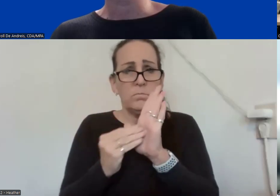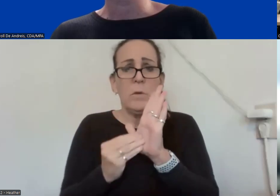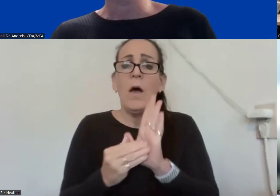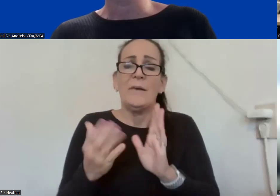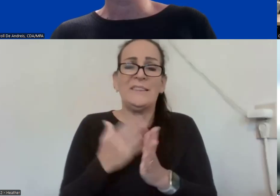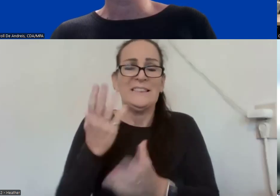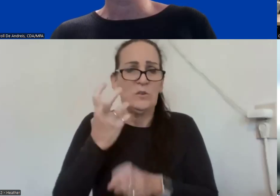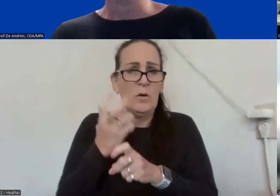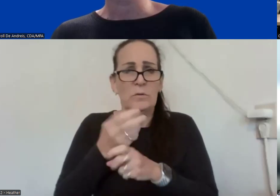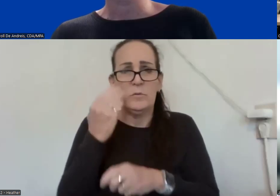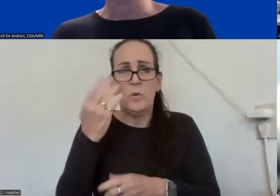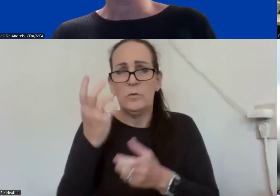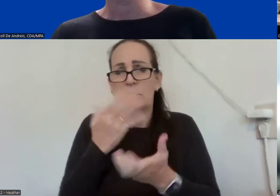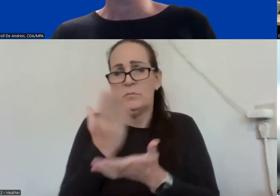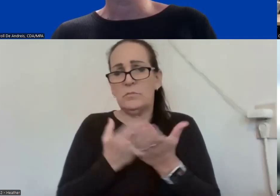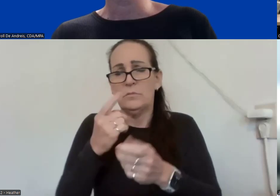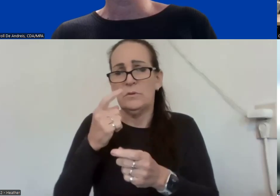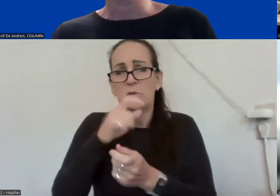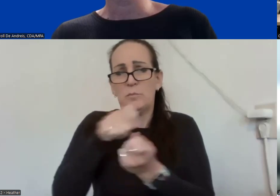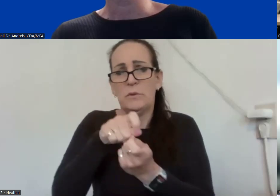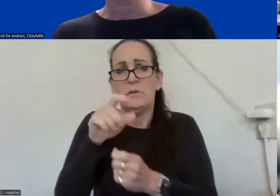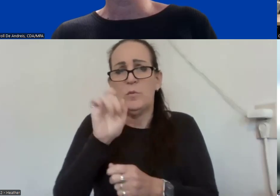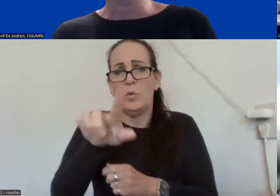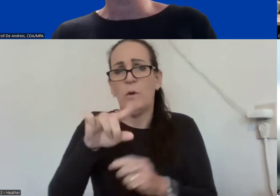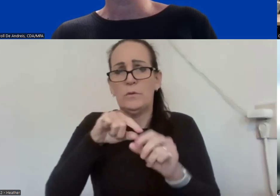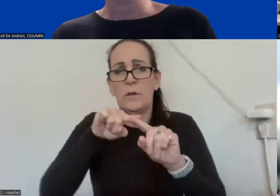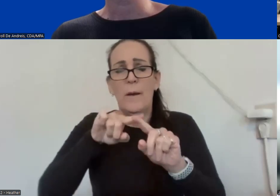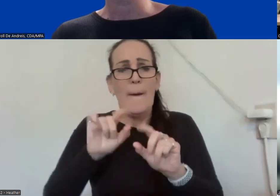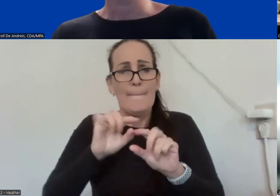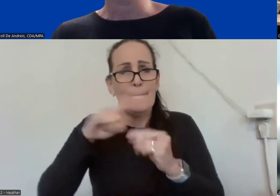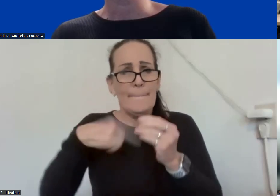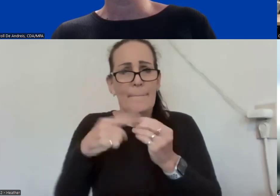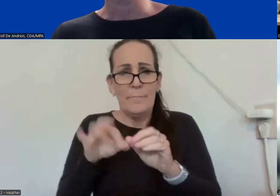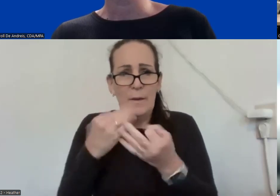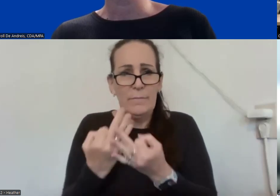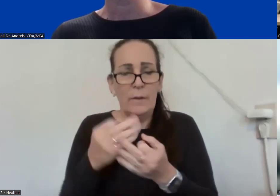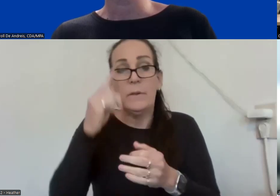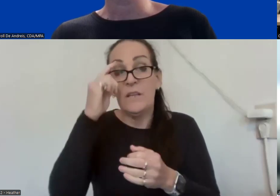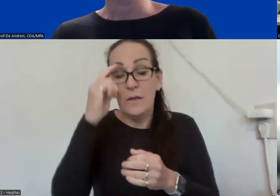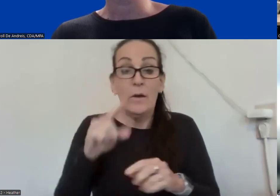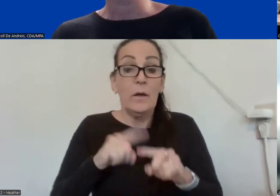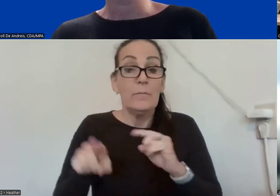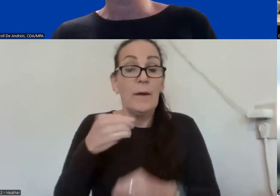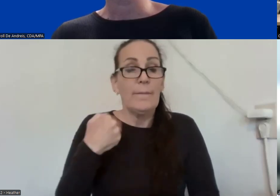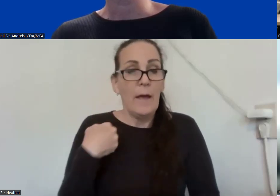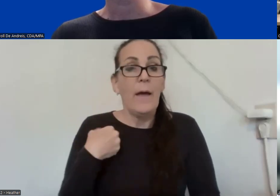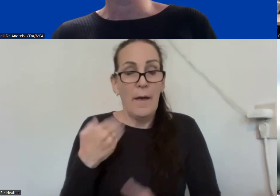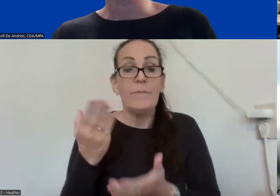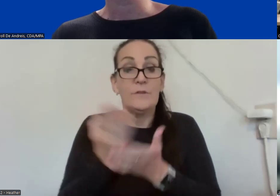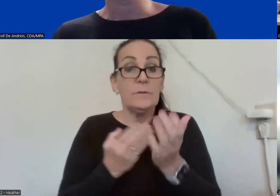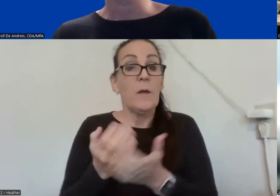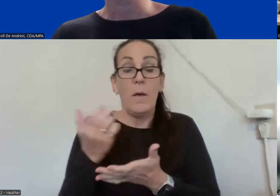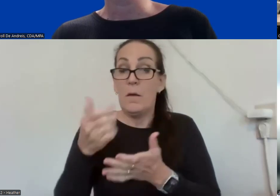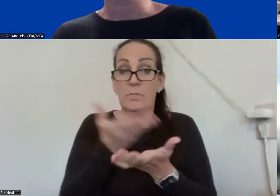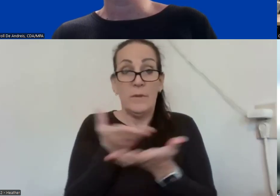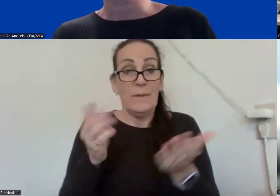about family, which I think is really what the subtext of the question is. But there are some helpful data points that could be discussed